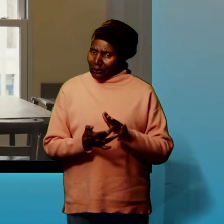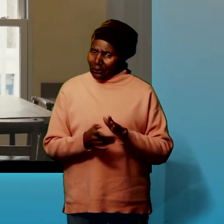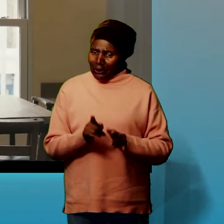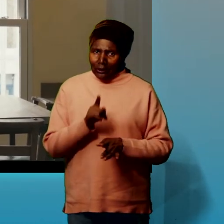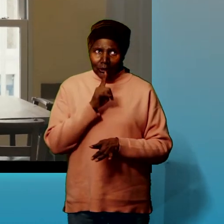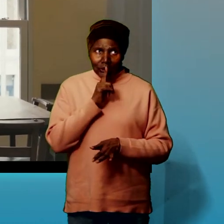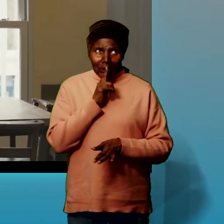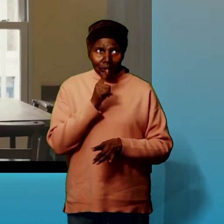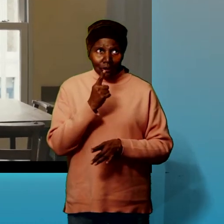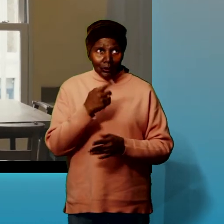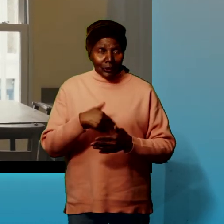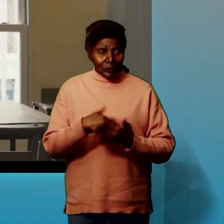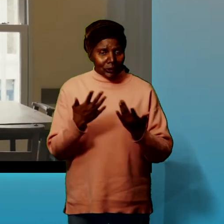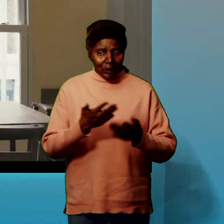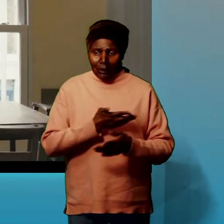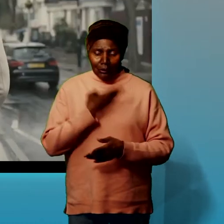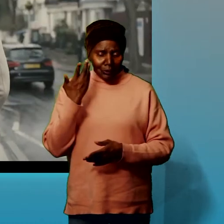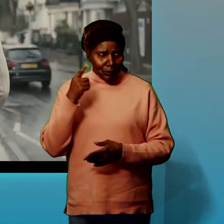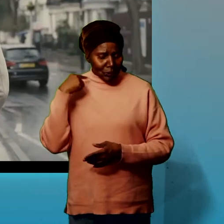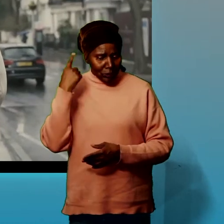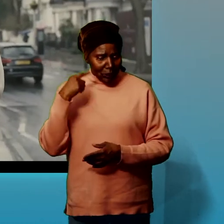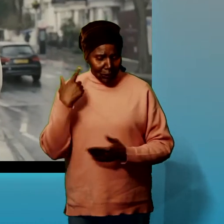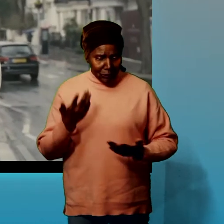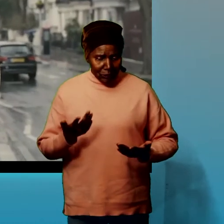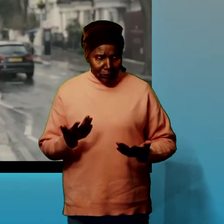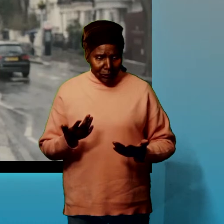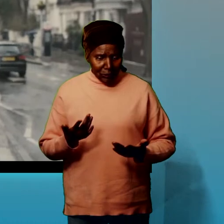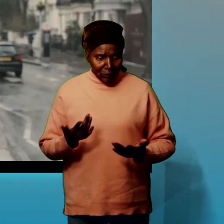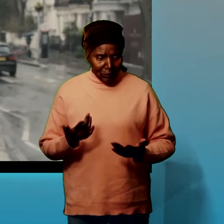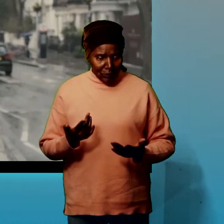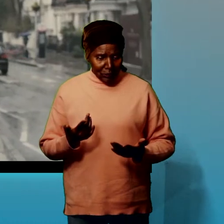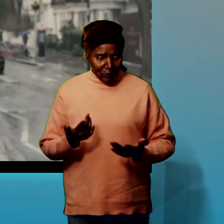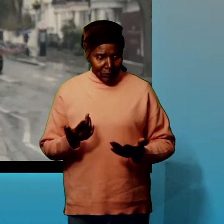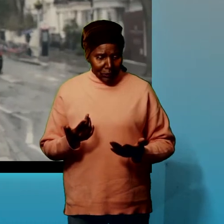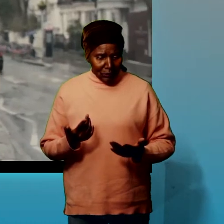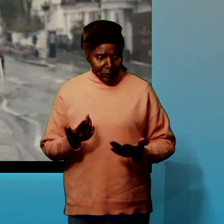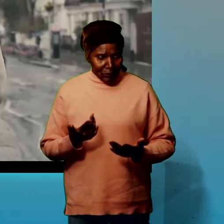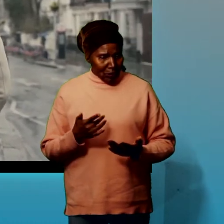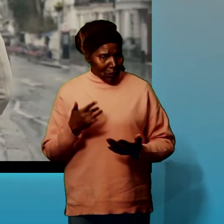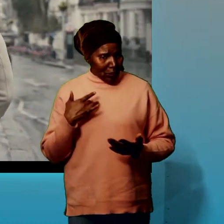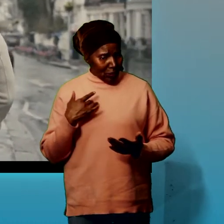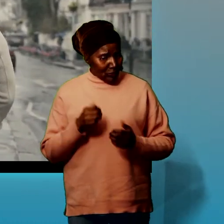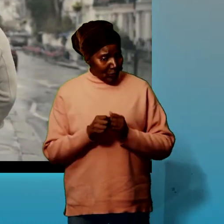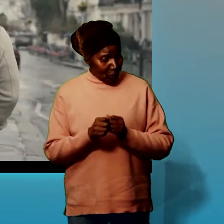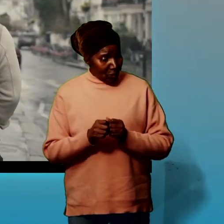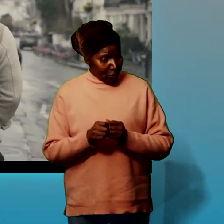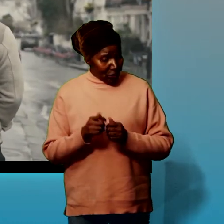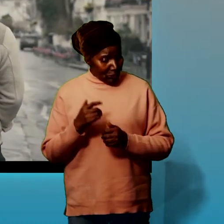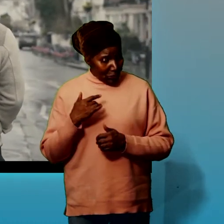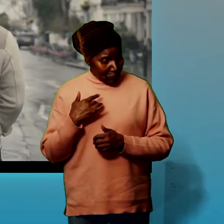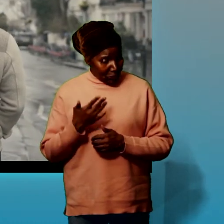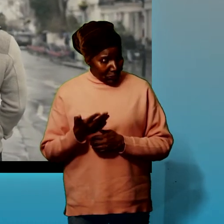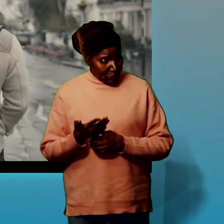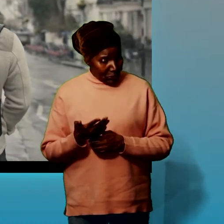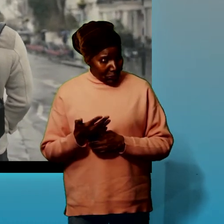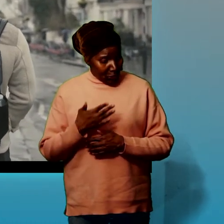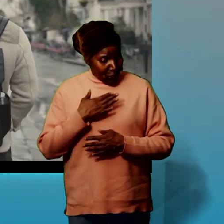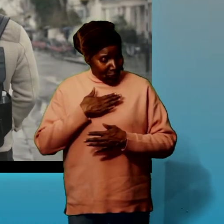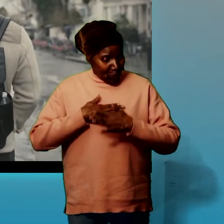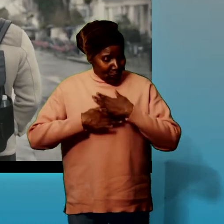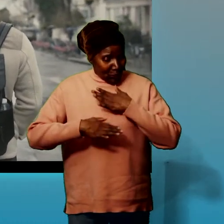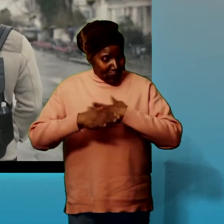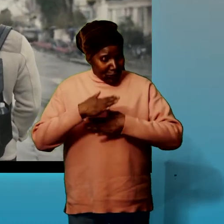without sound equaled a life worth living. humility of